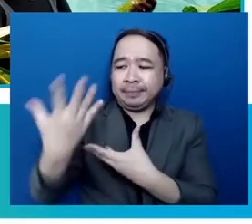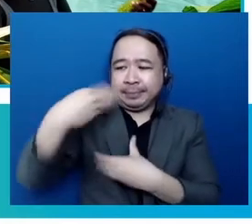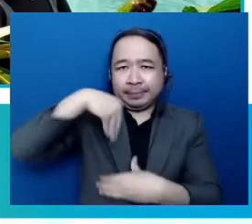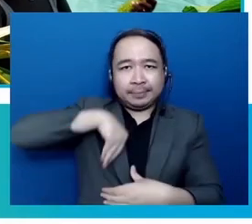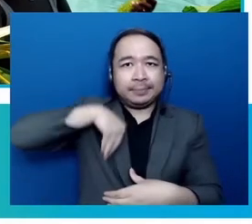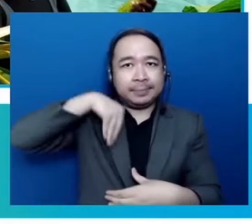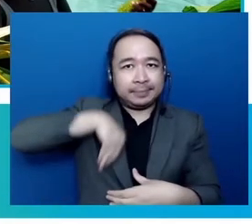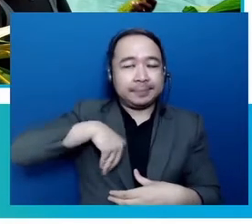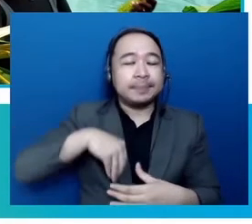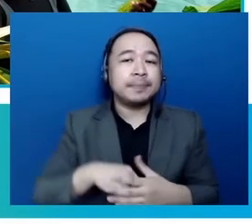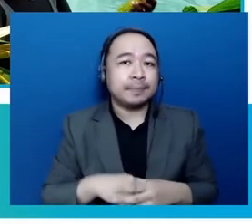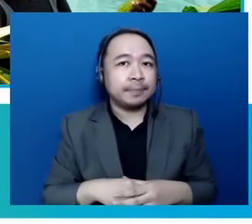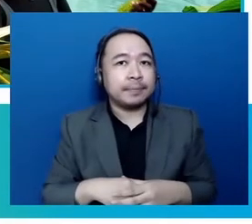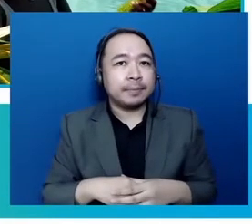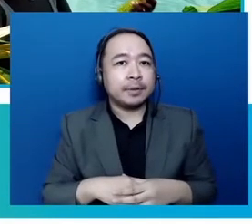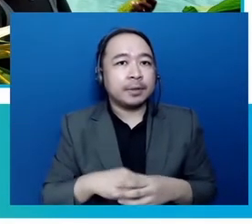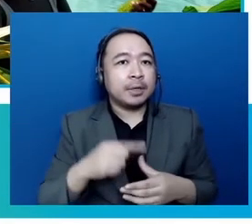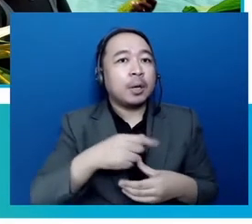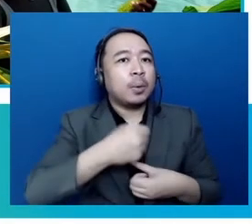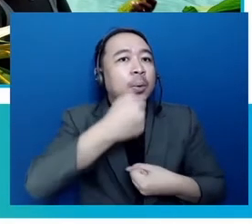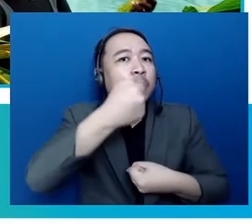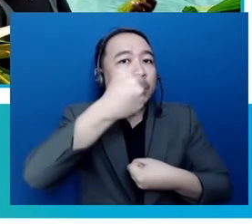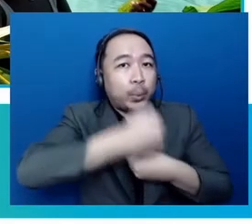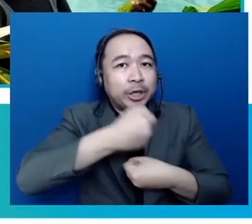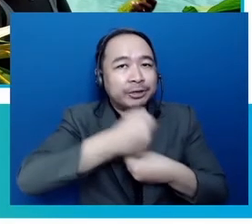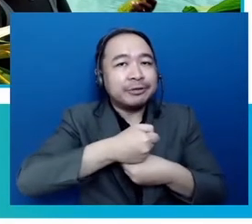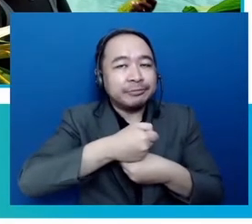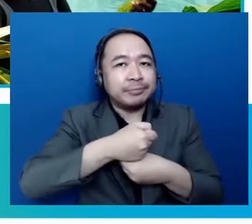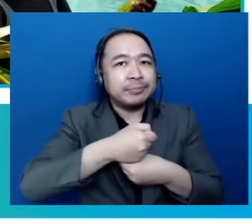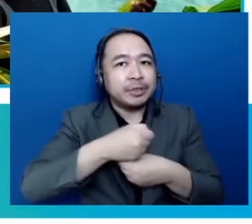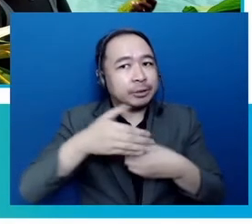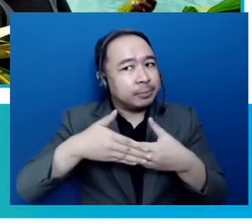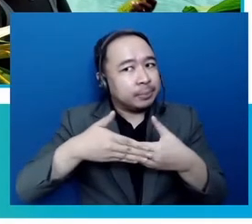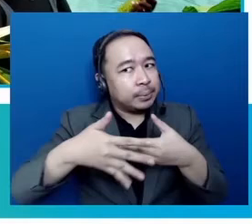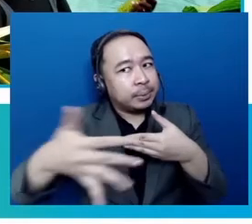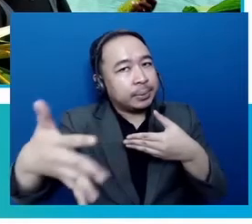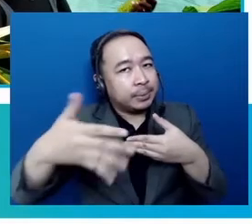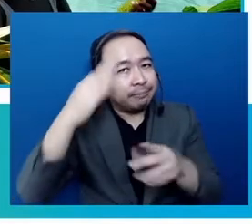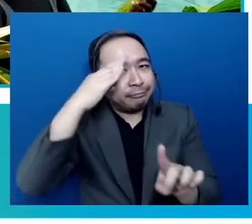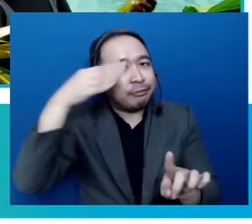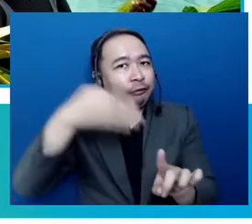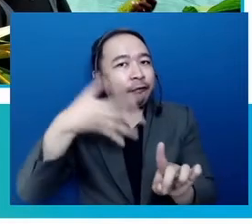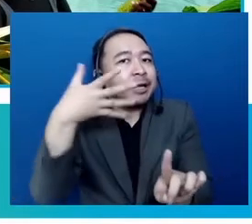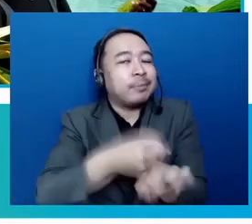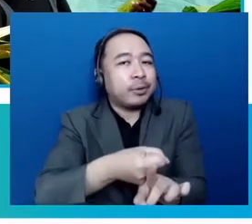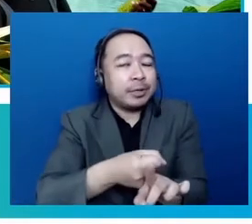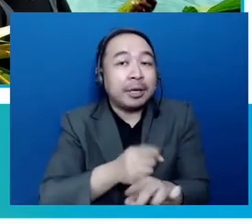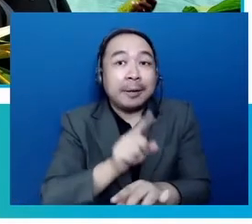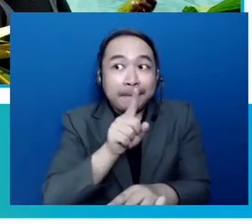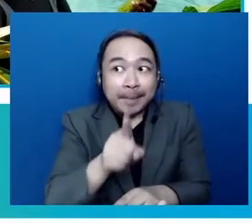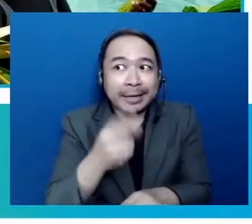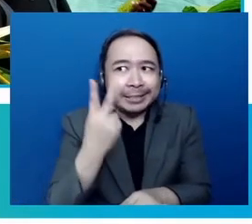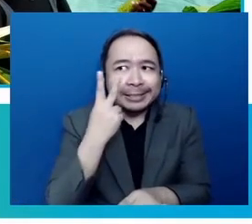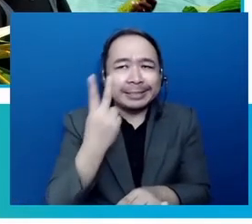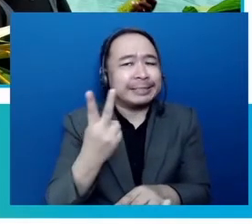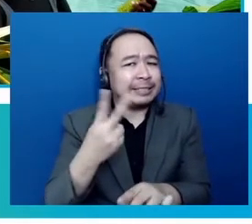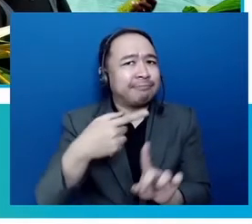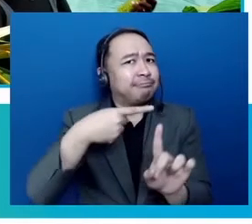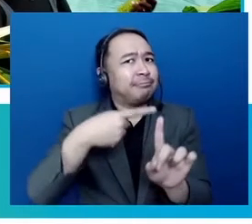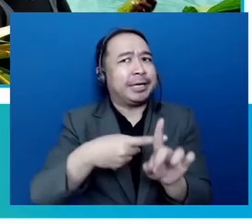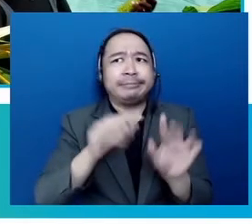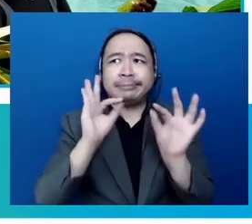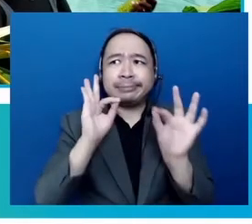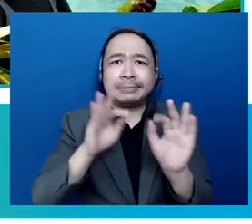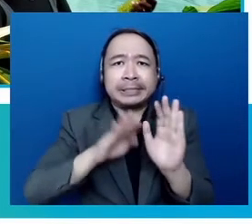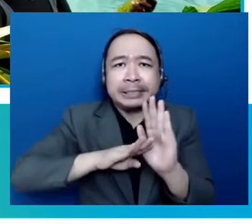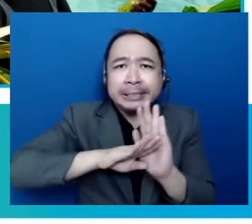Our work is about long-term changes, but we already seen encouraging signs. These diversifications